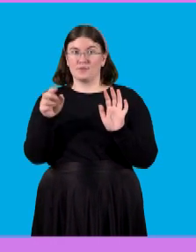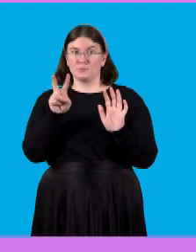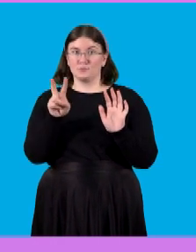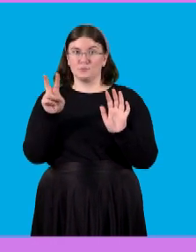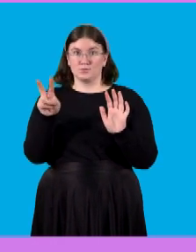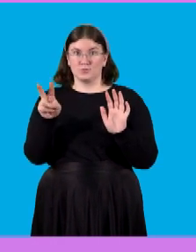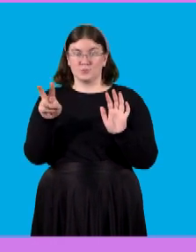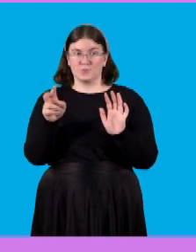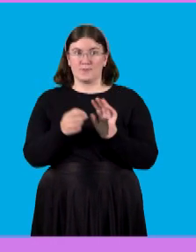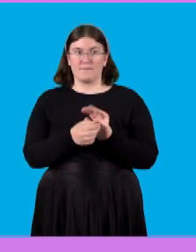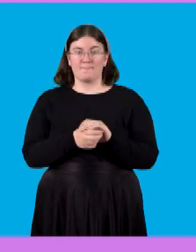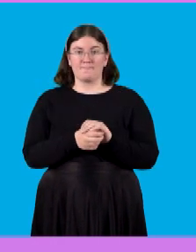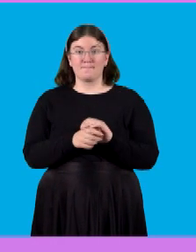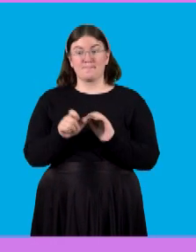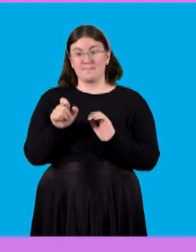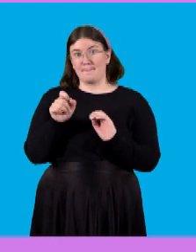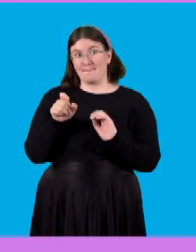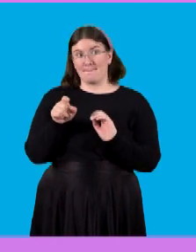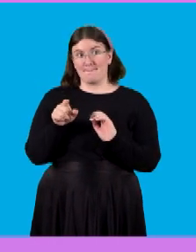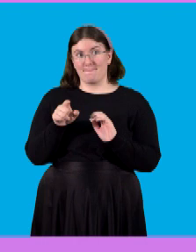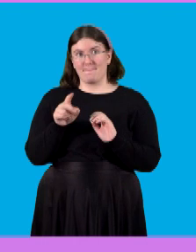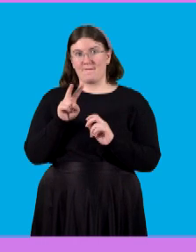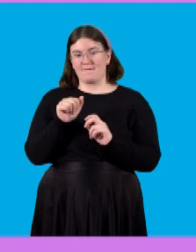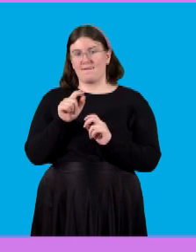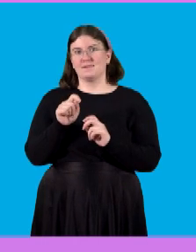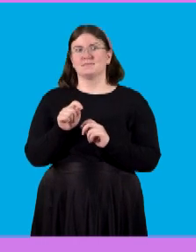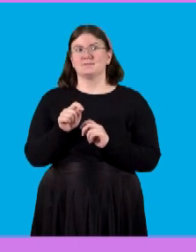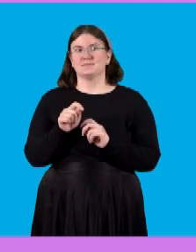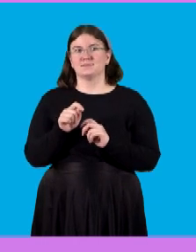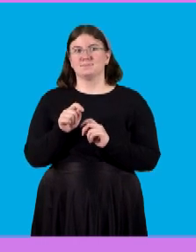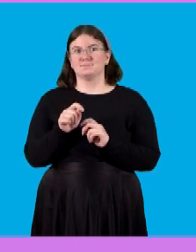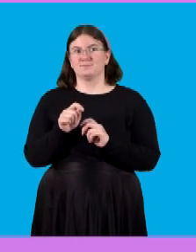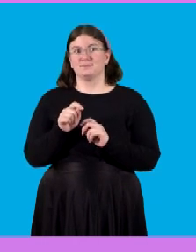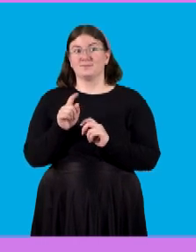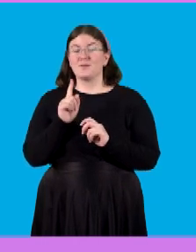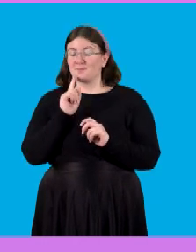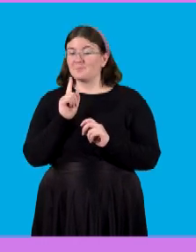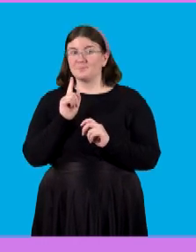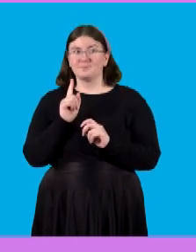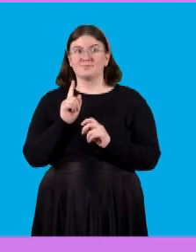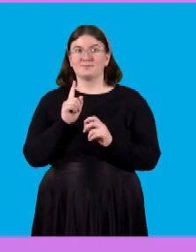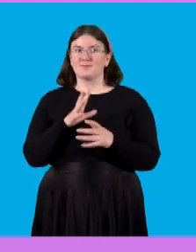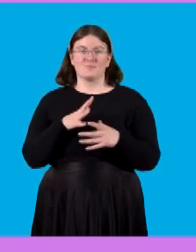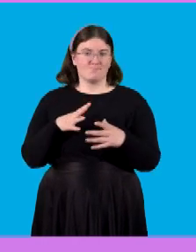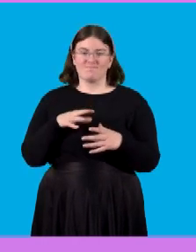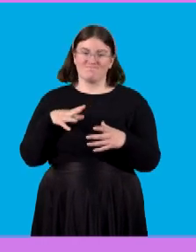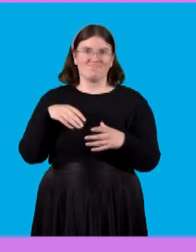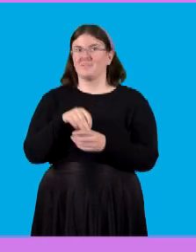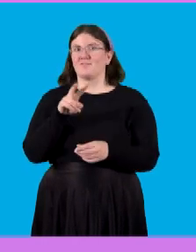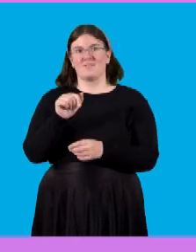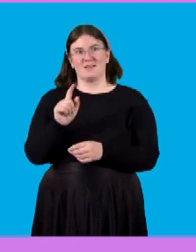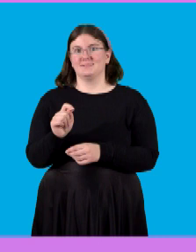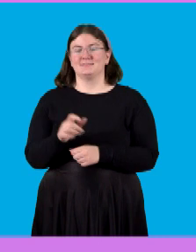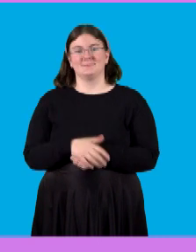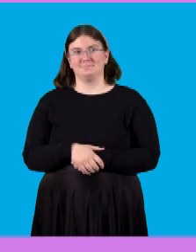that? Right, question number 2. Here we are saying that Mr. De Beer buys tennis balls at 15.50